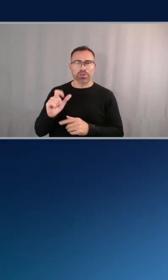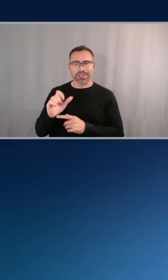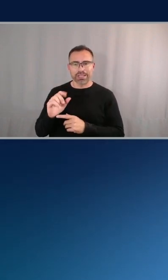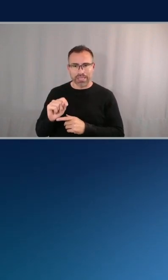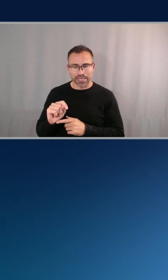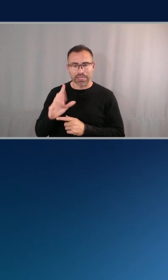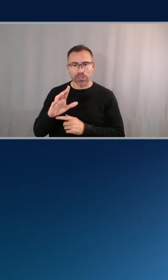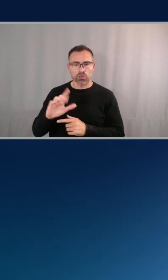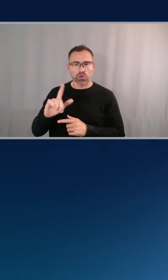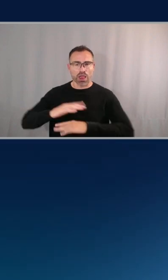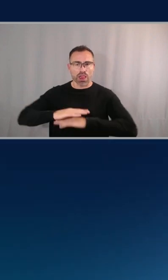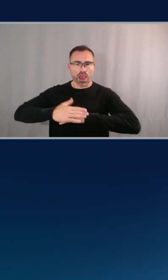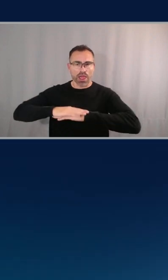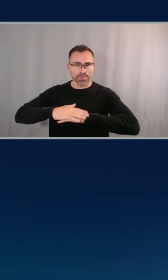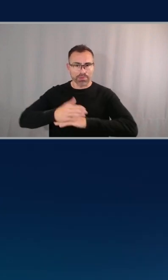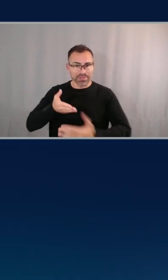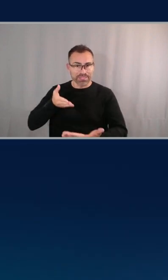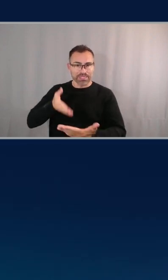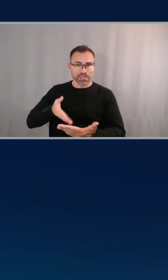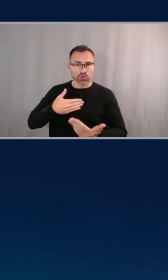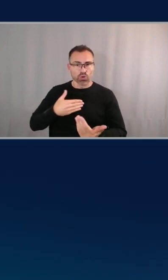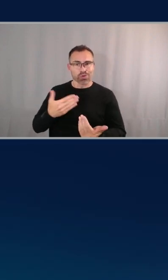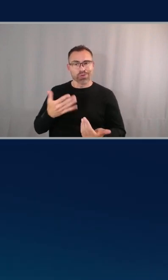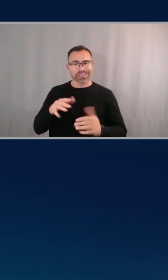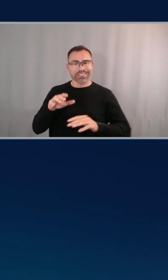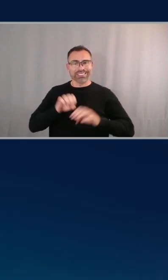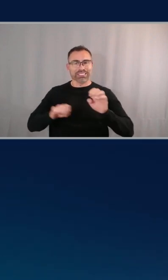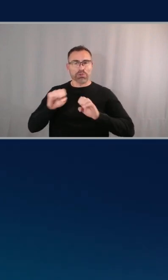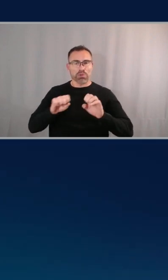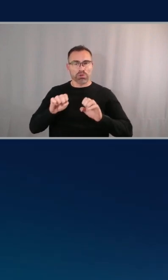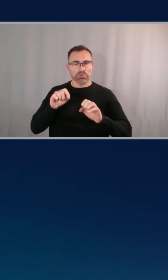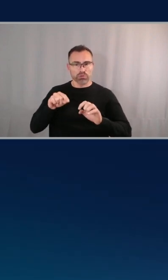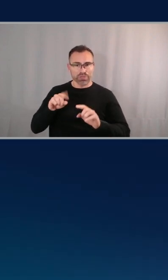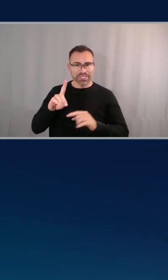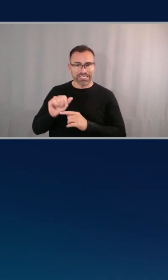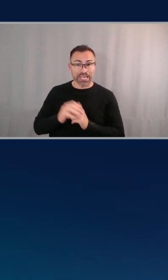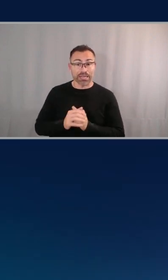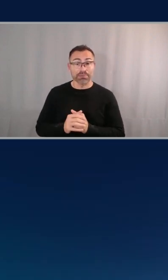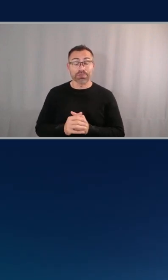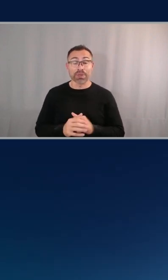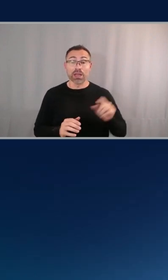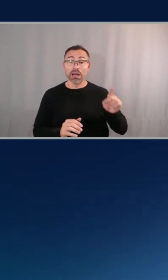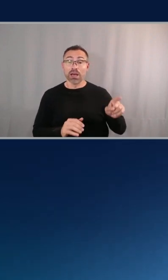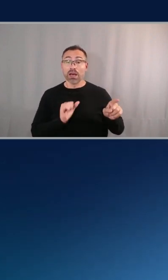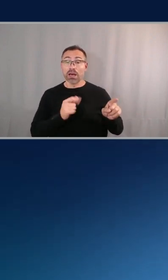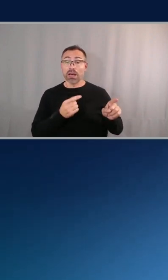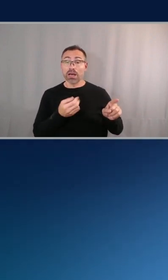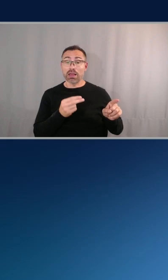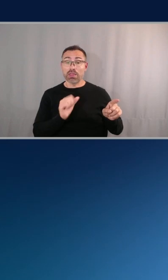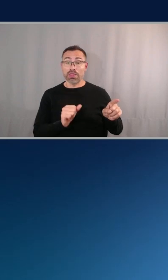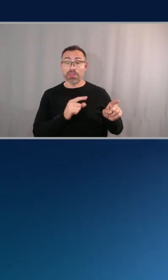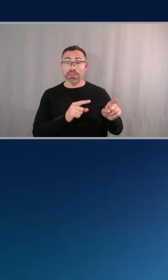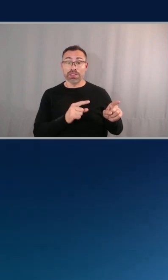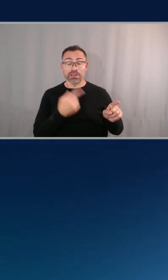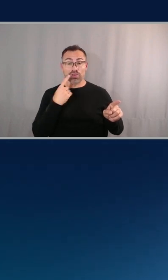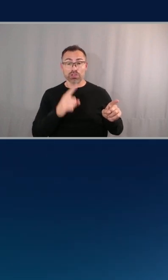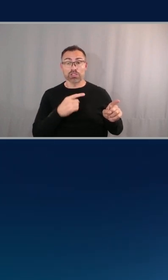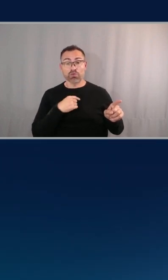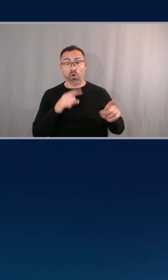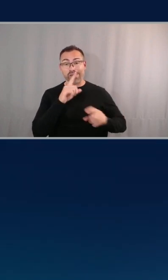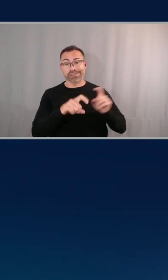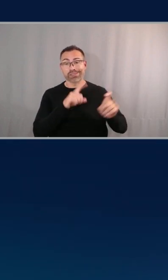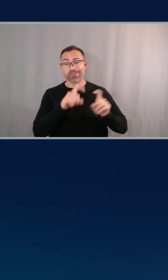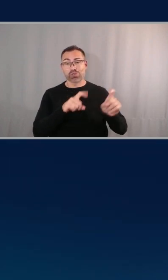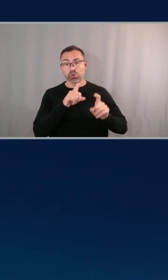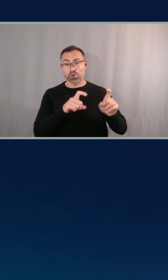just basically experiment with that data. Athena is basically a full-featured query engine that allows you to be able